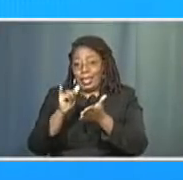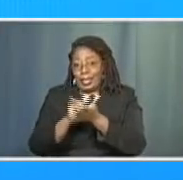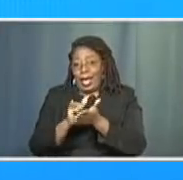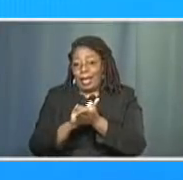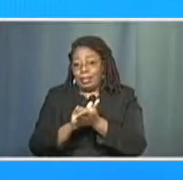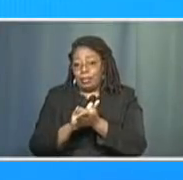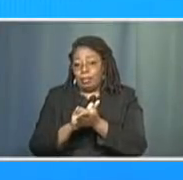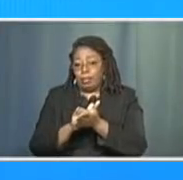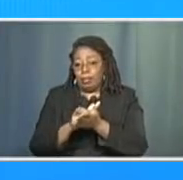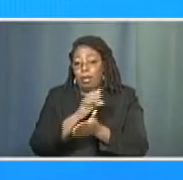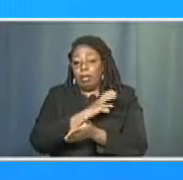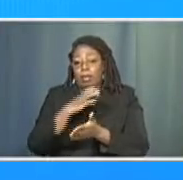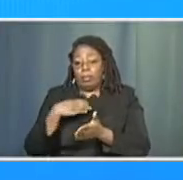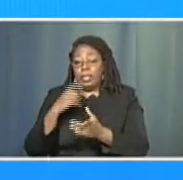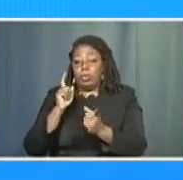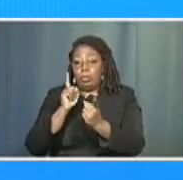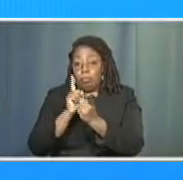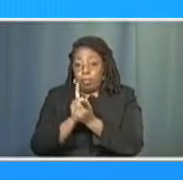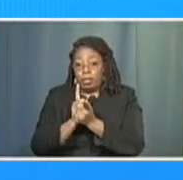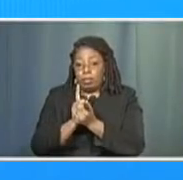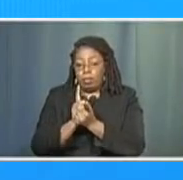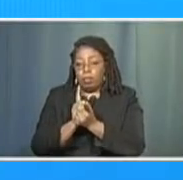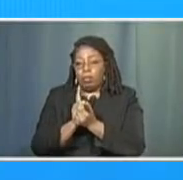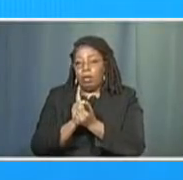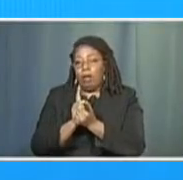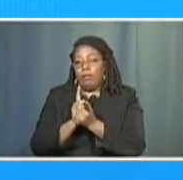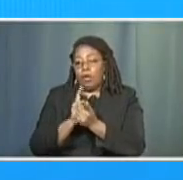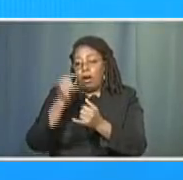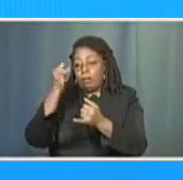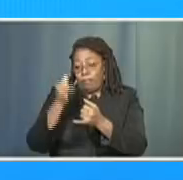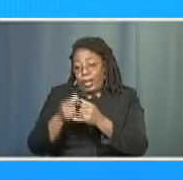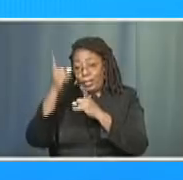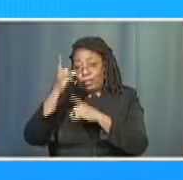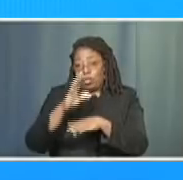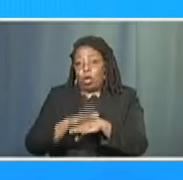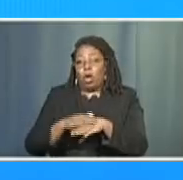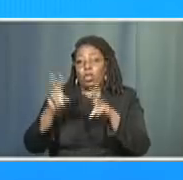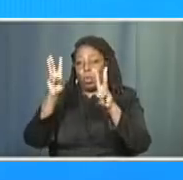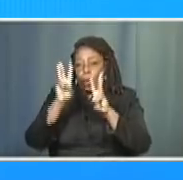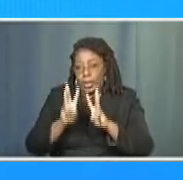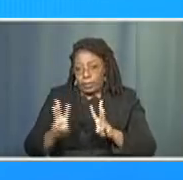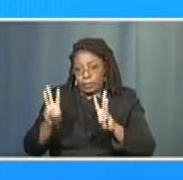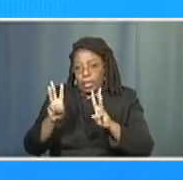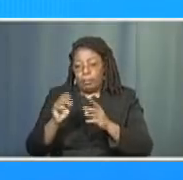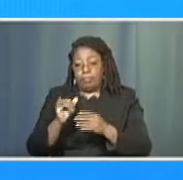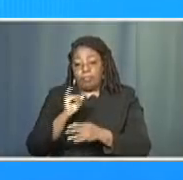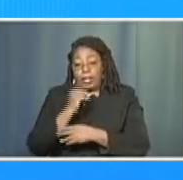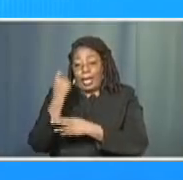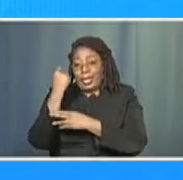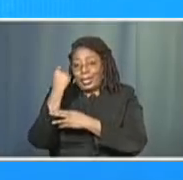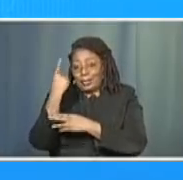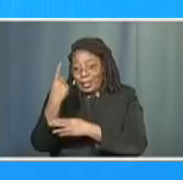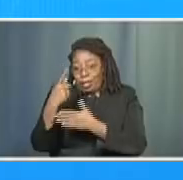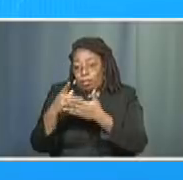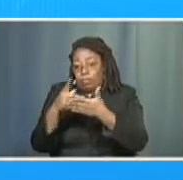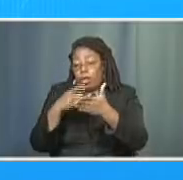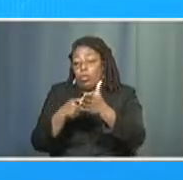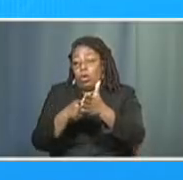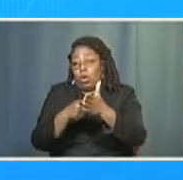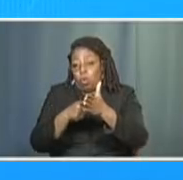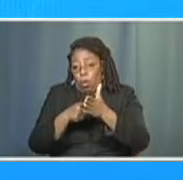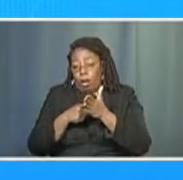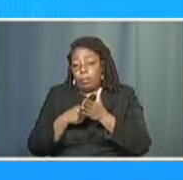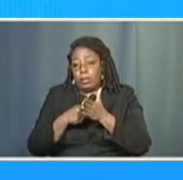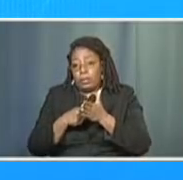for the final decision on the carnival on Wednesday. As far as I understand, all of the preliminary requirements are